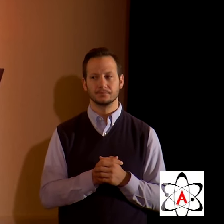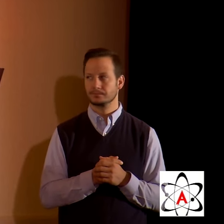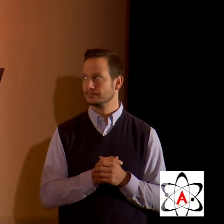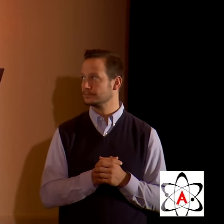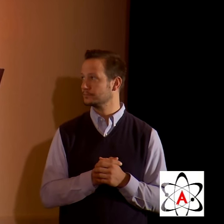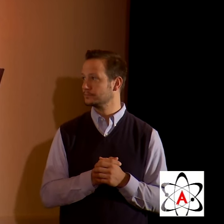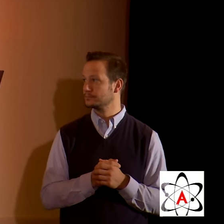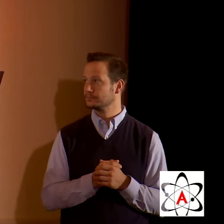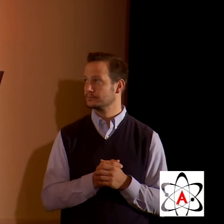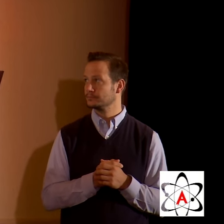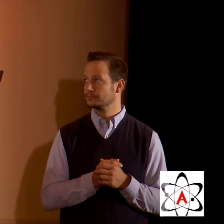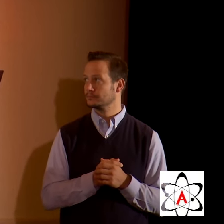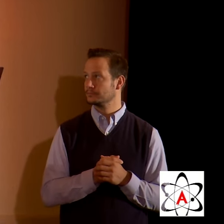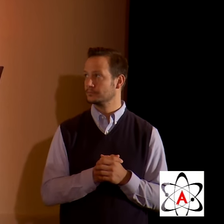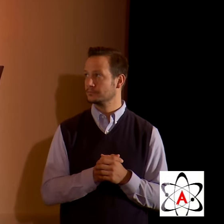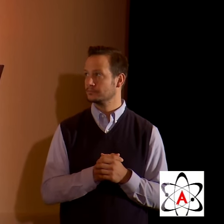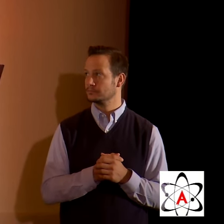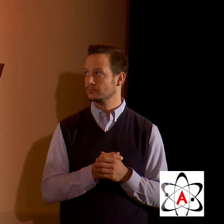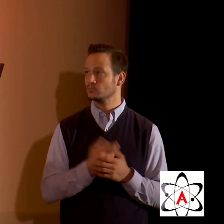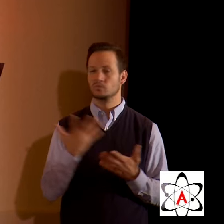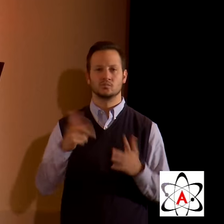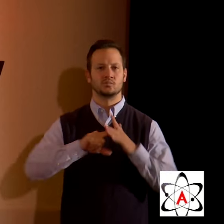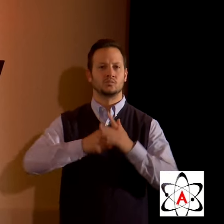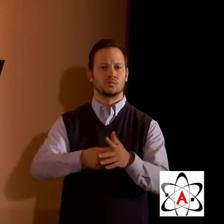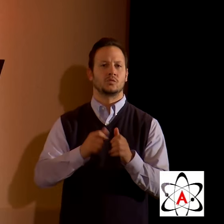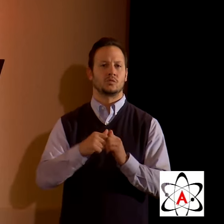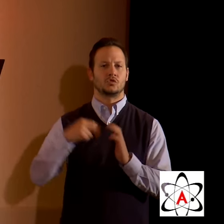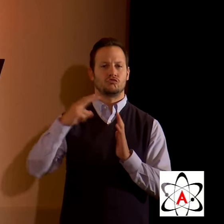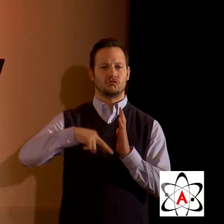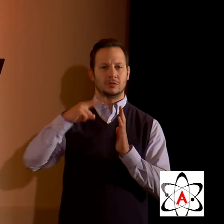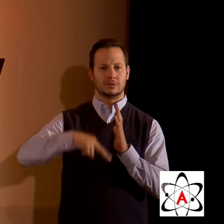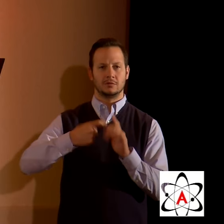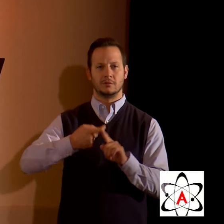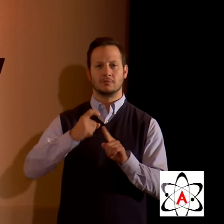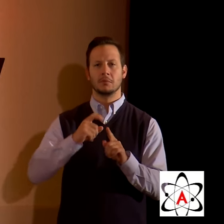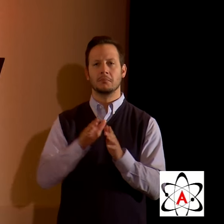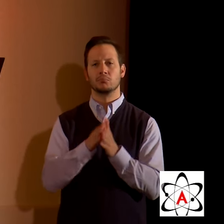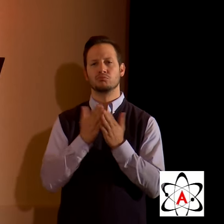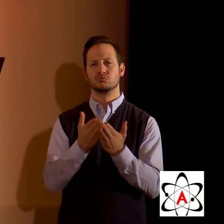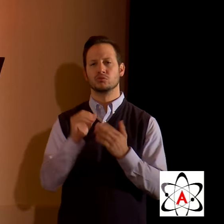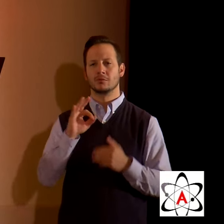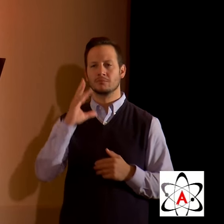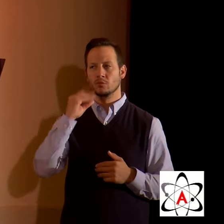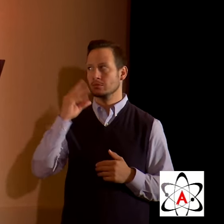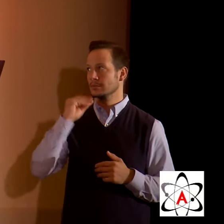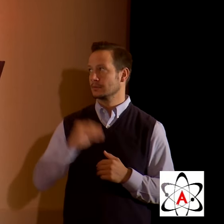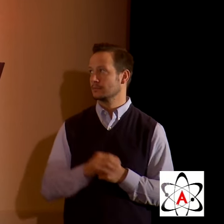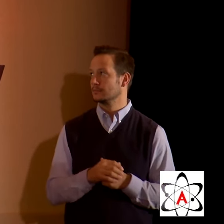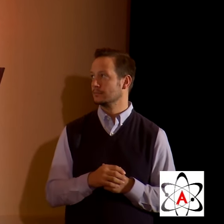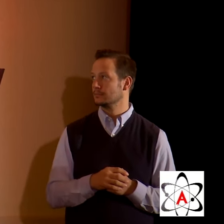with a reading from the Book of Mormon.